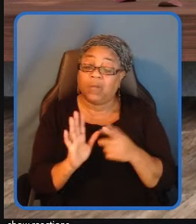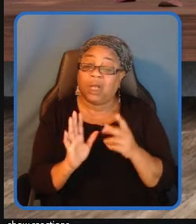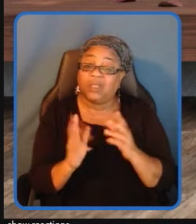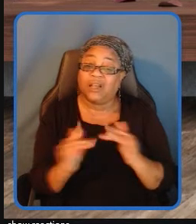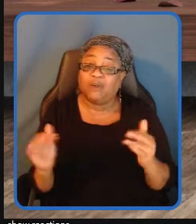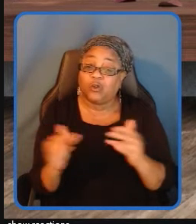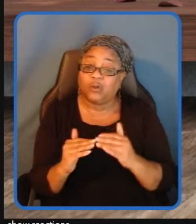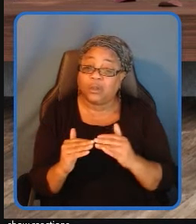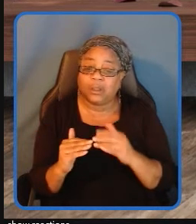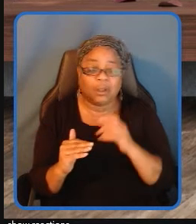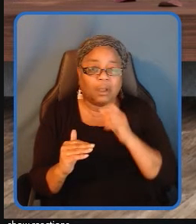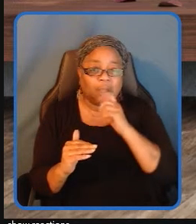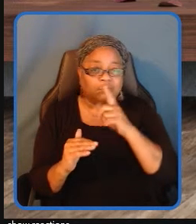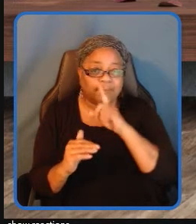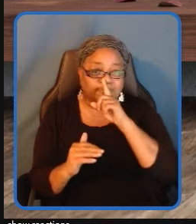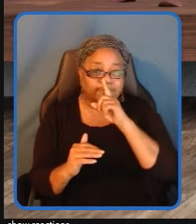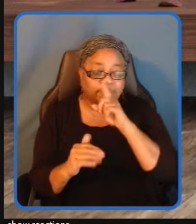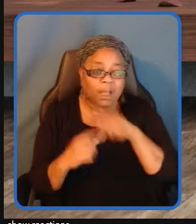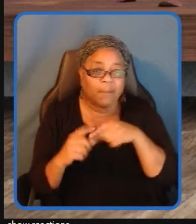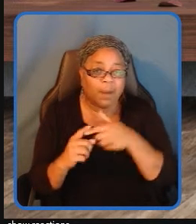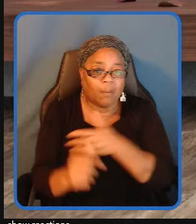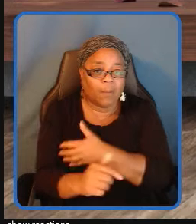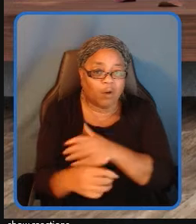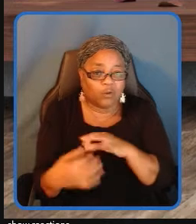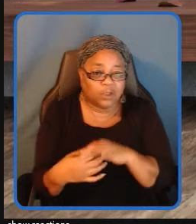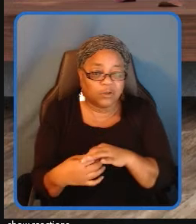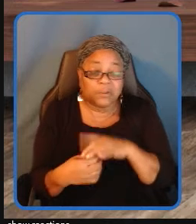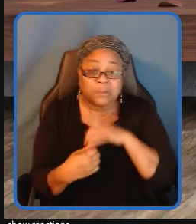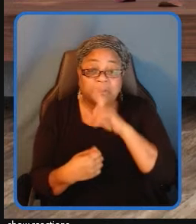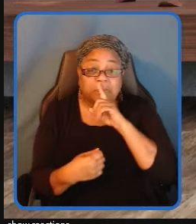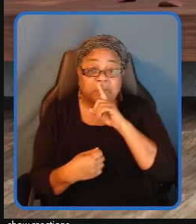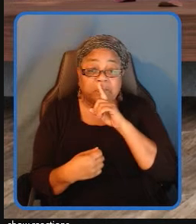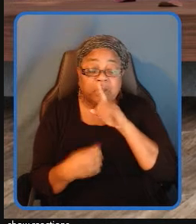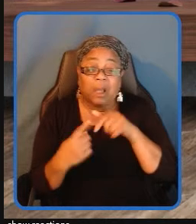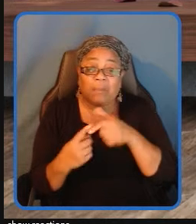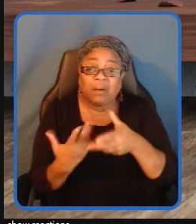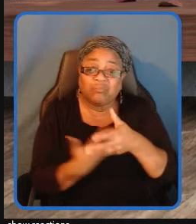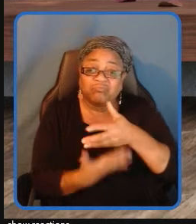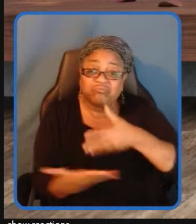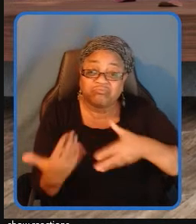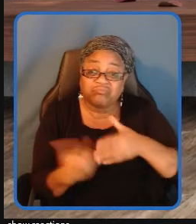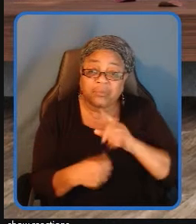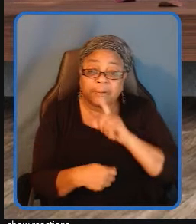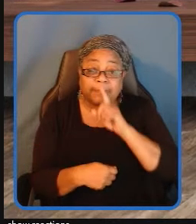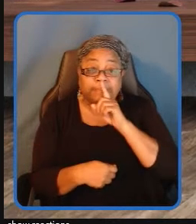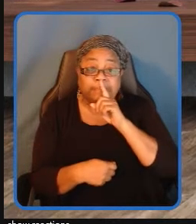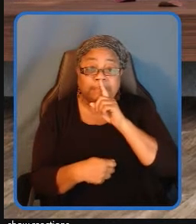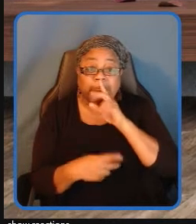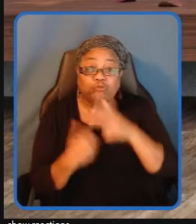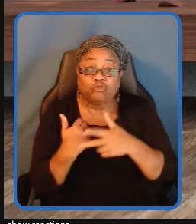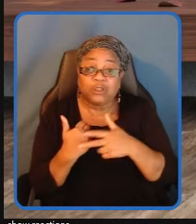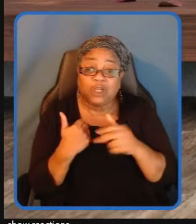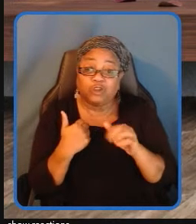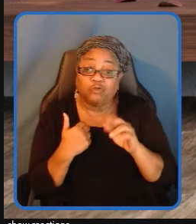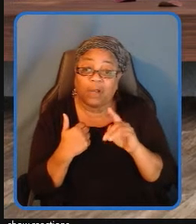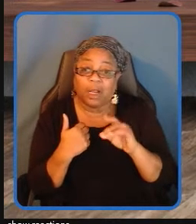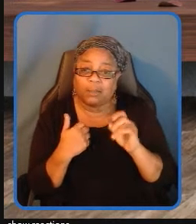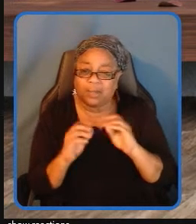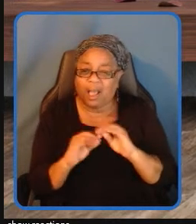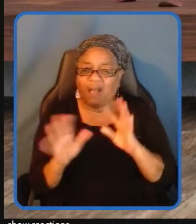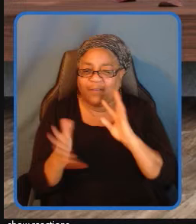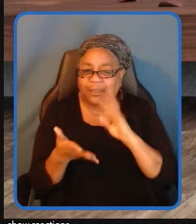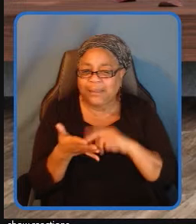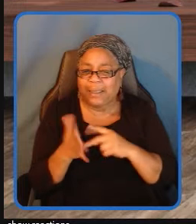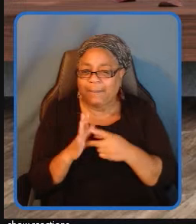power relationship is. It doesn't tell you how people are treated. It doesn't tell you retention rates. Now, obviously, we mean more than that. And I think what